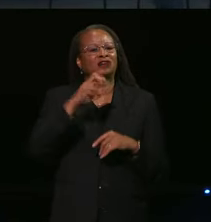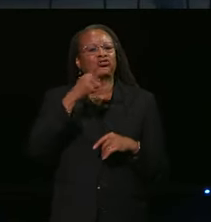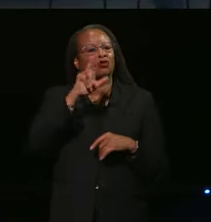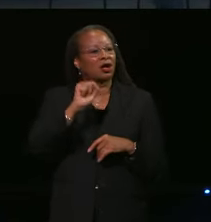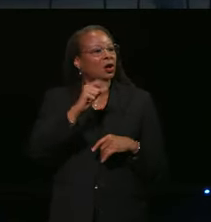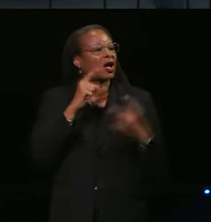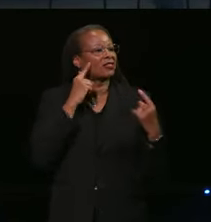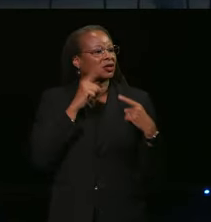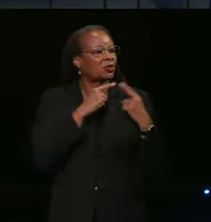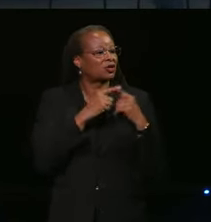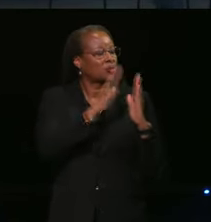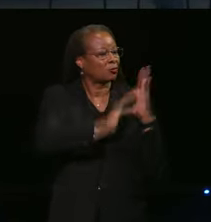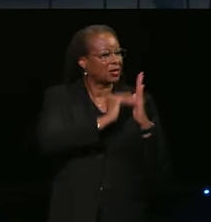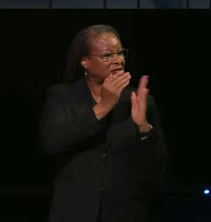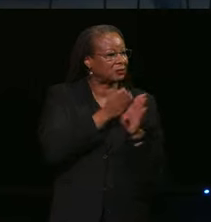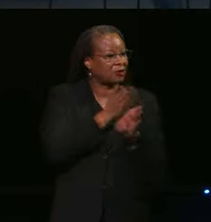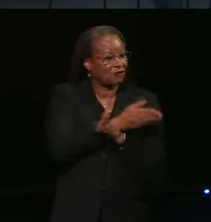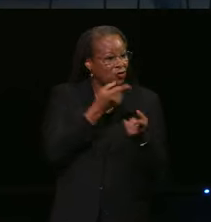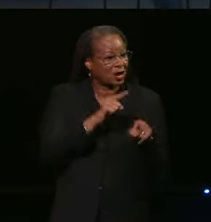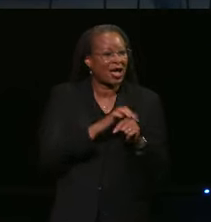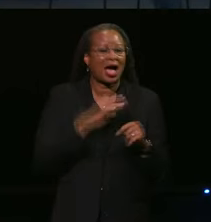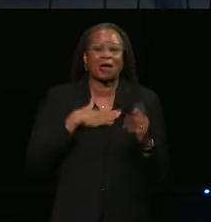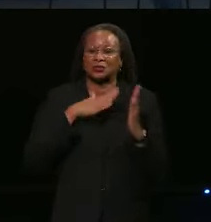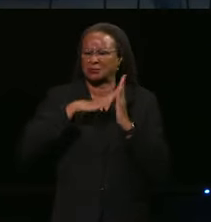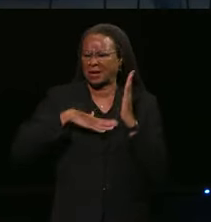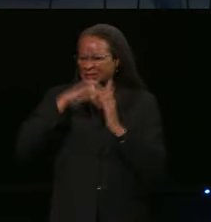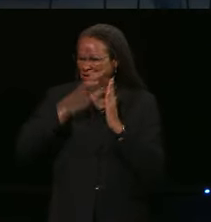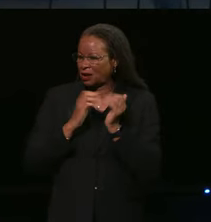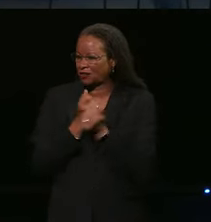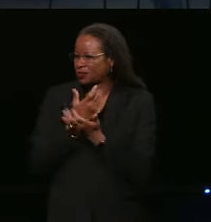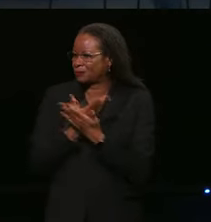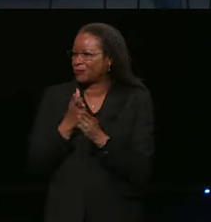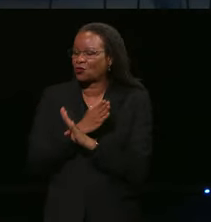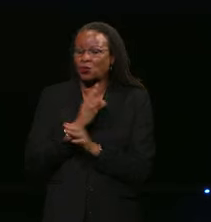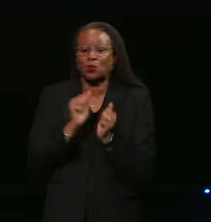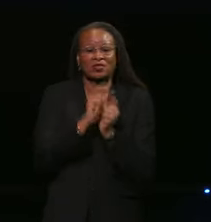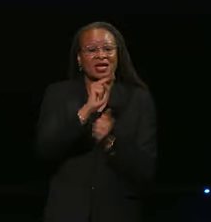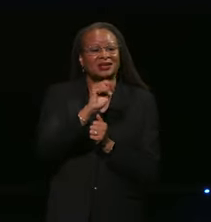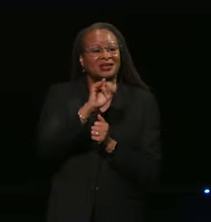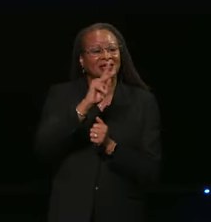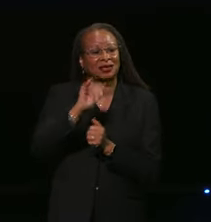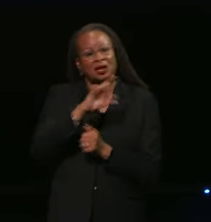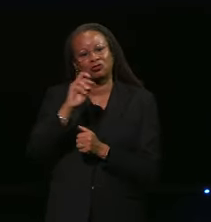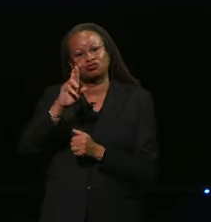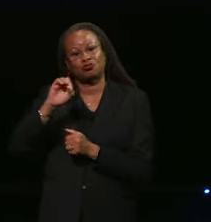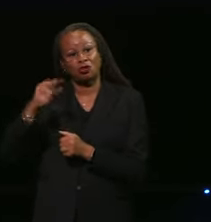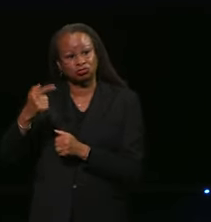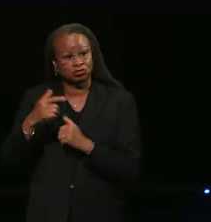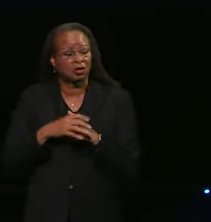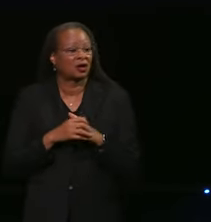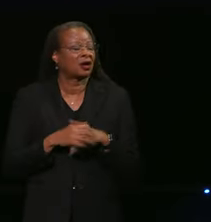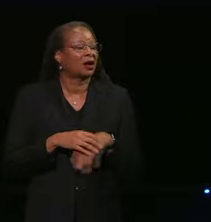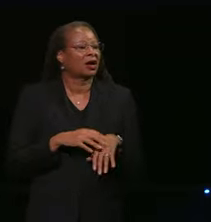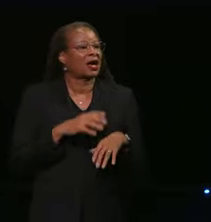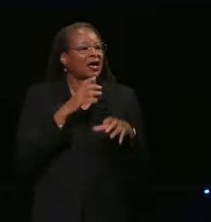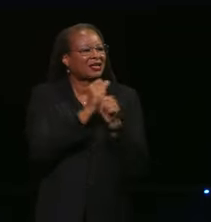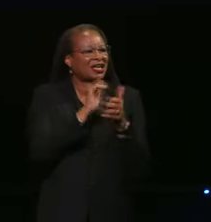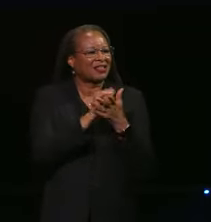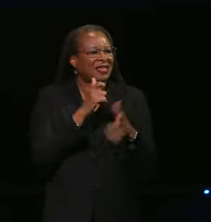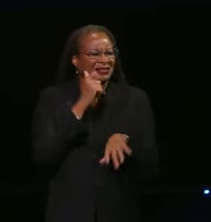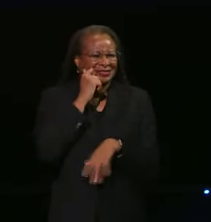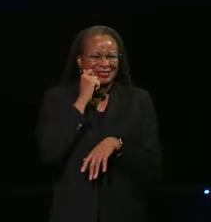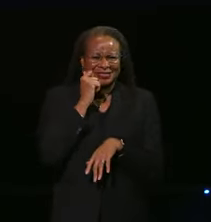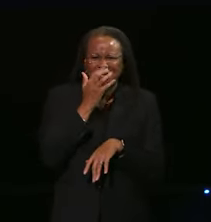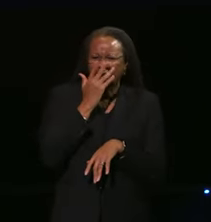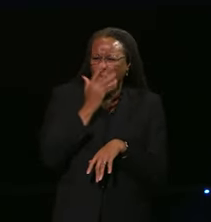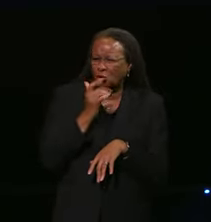so I was painting them along with Nikki and Raj, who worked at Red Girl at the time, and just getting that skin tone and the